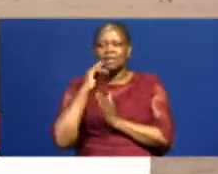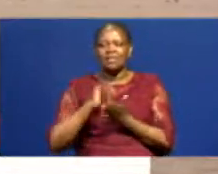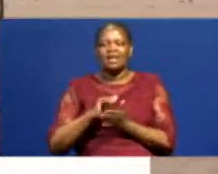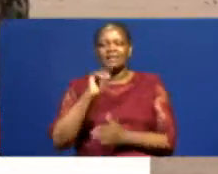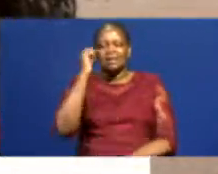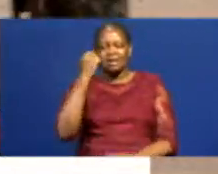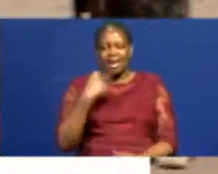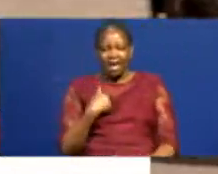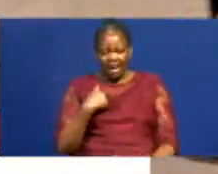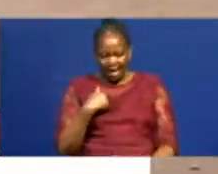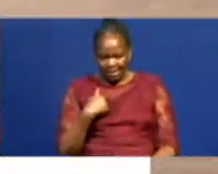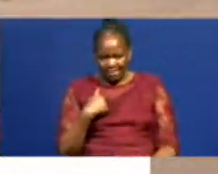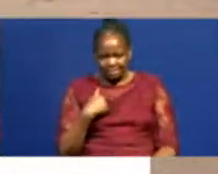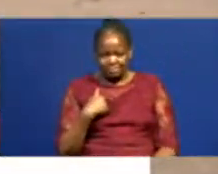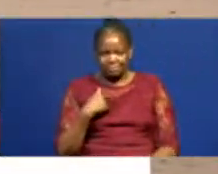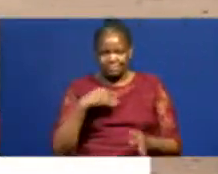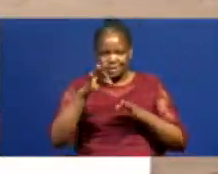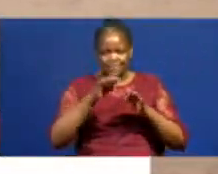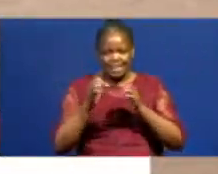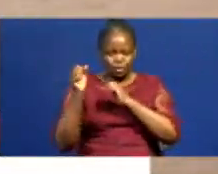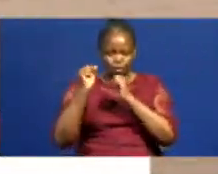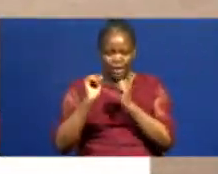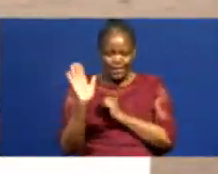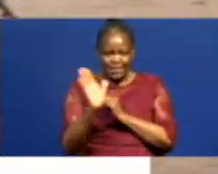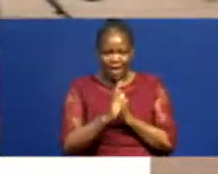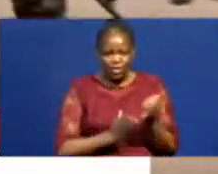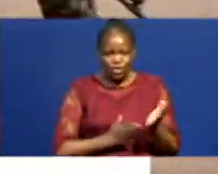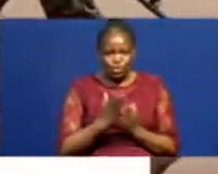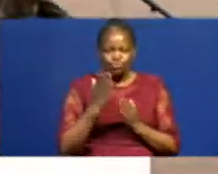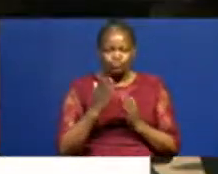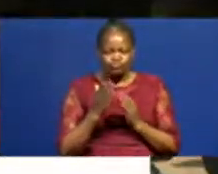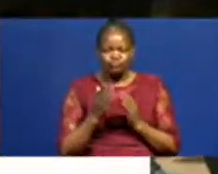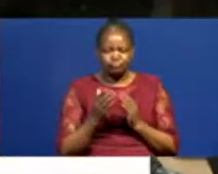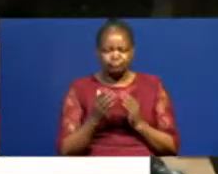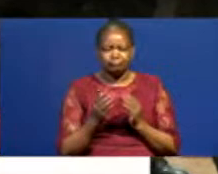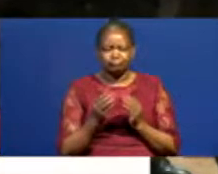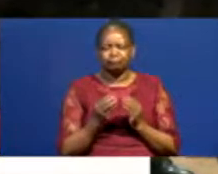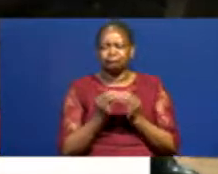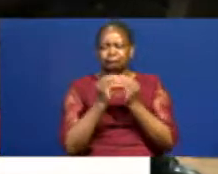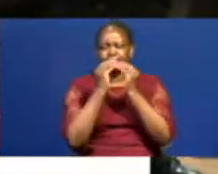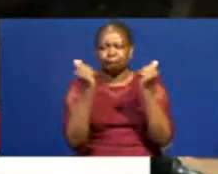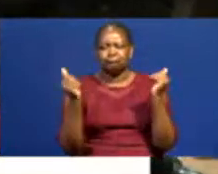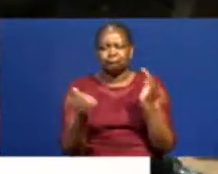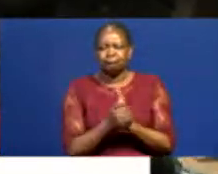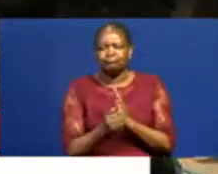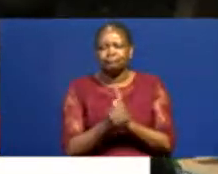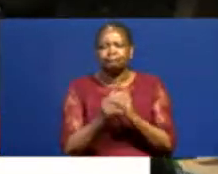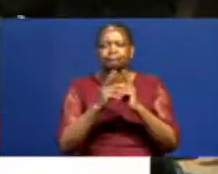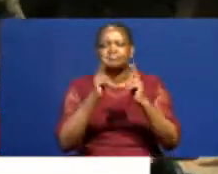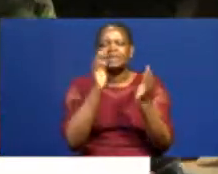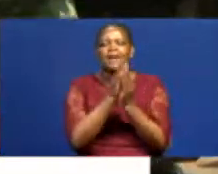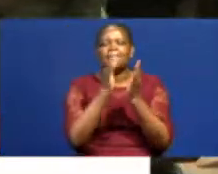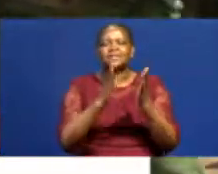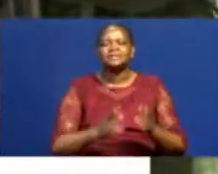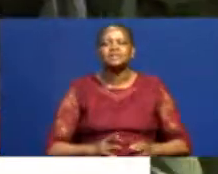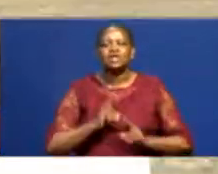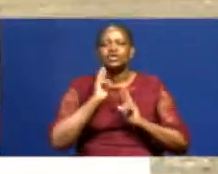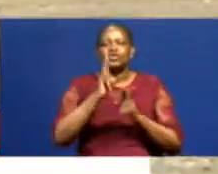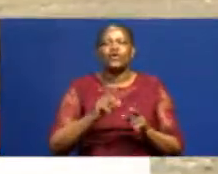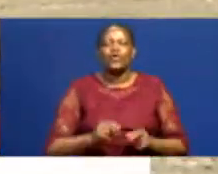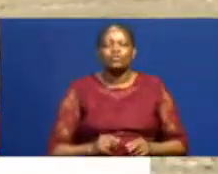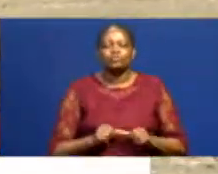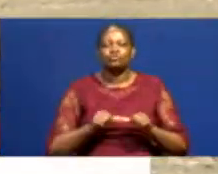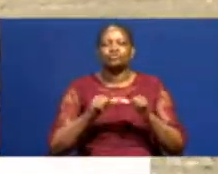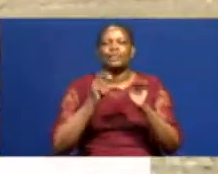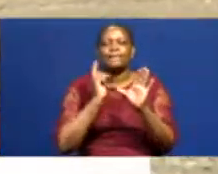Kenya has refined its strategies through honing the skills of its peacekeepers as a result of continuous participation